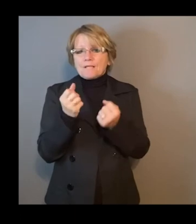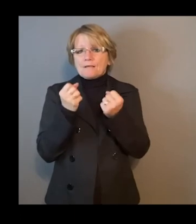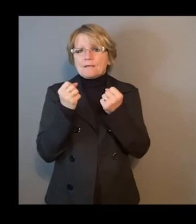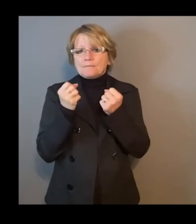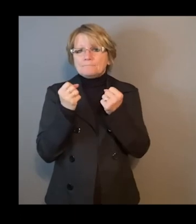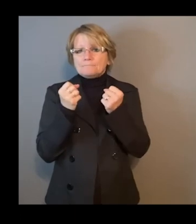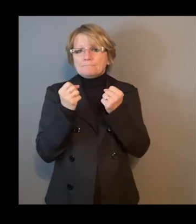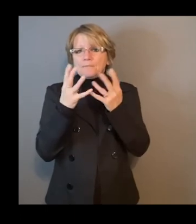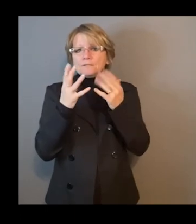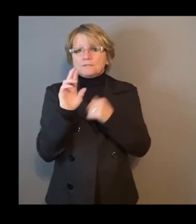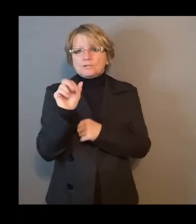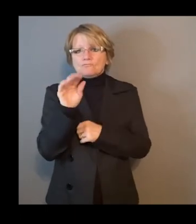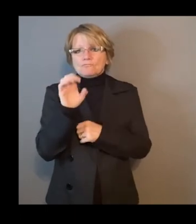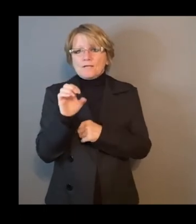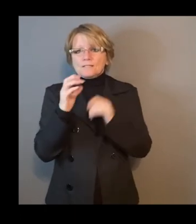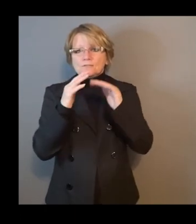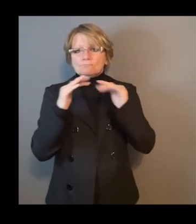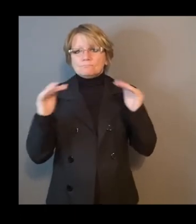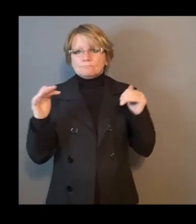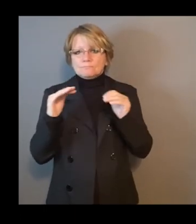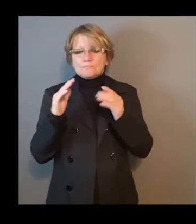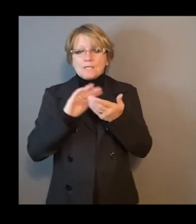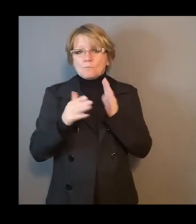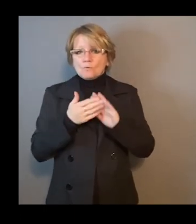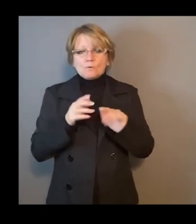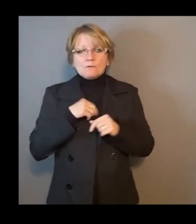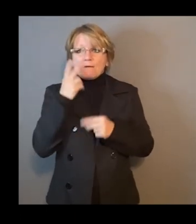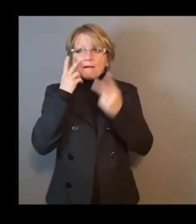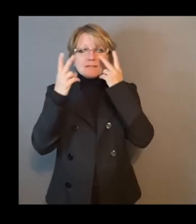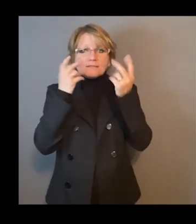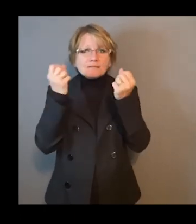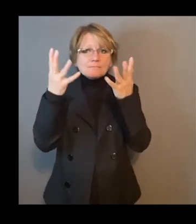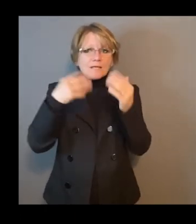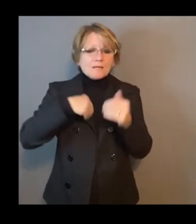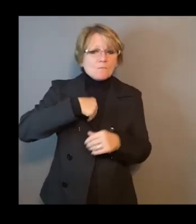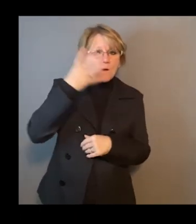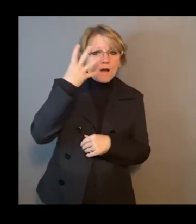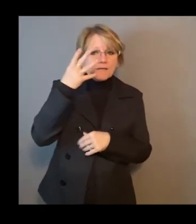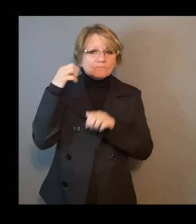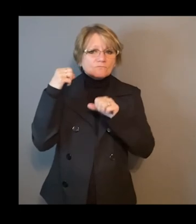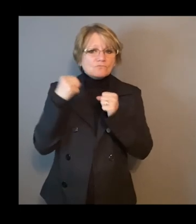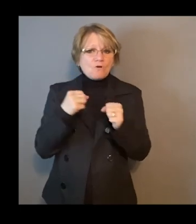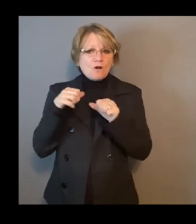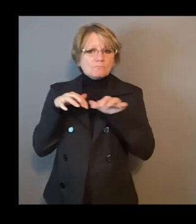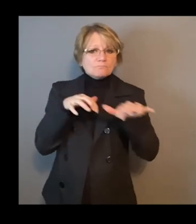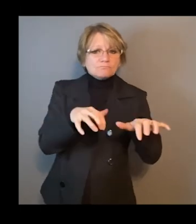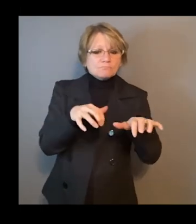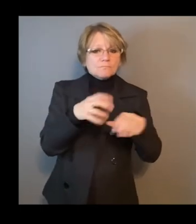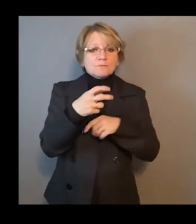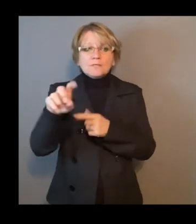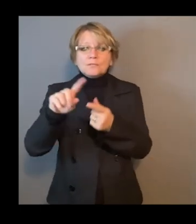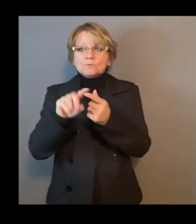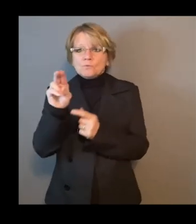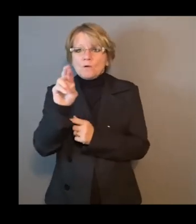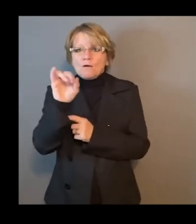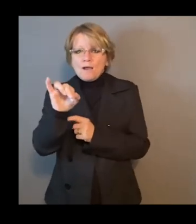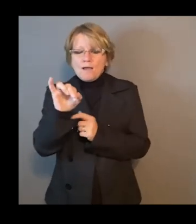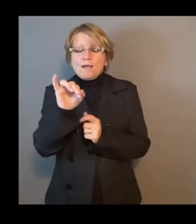a multi-race community where I'm not really seeing that many whites or that many white families. So it was like when I went to